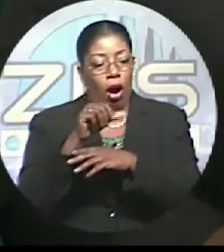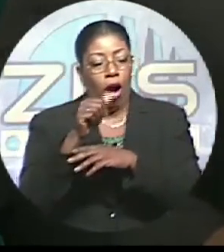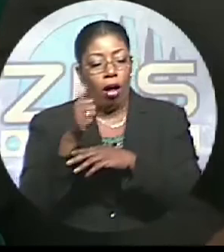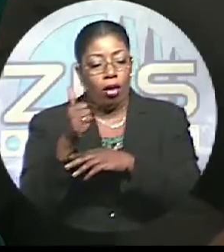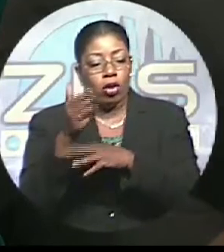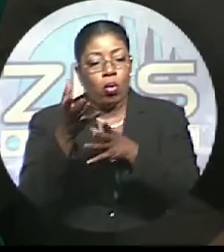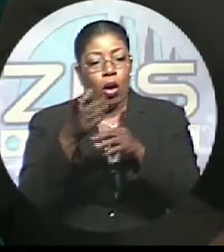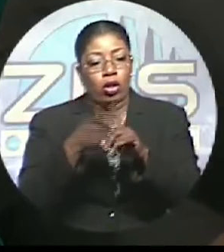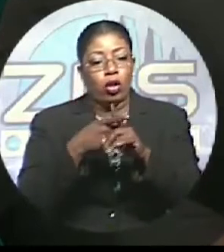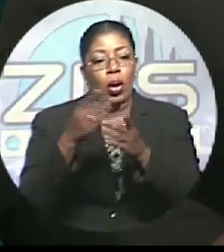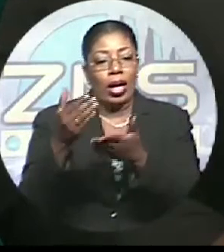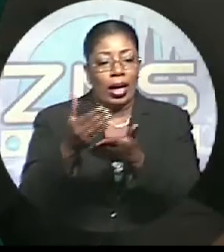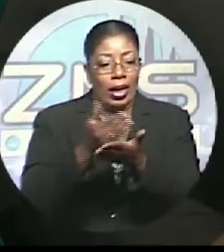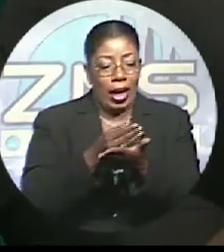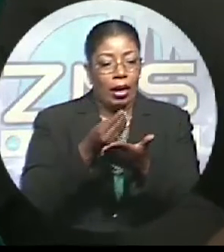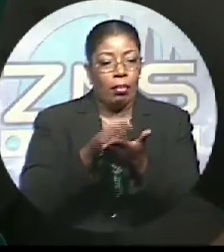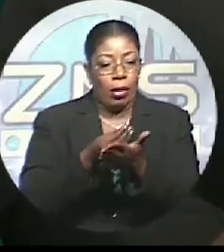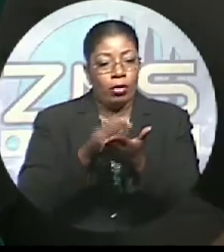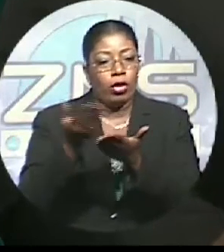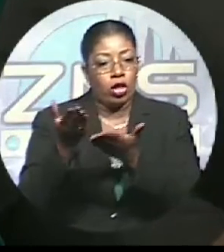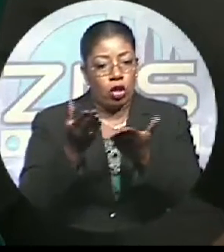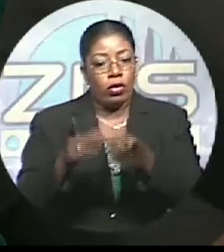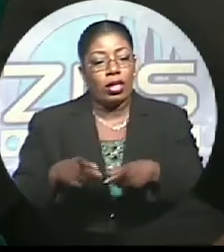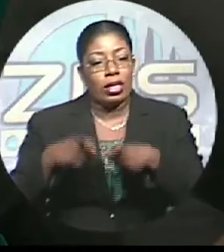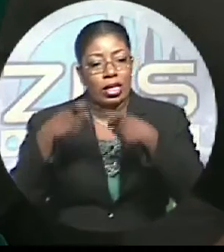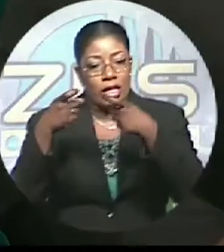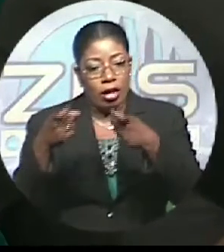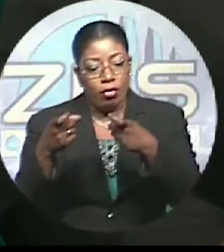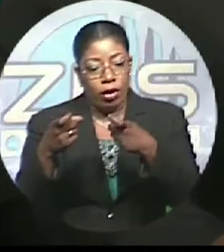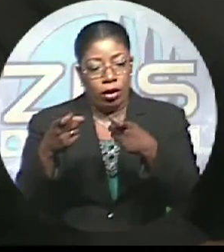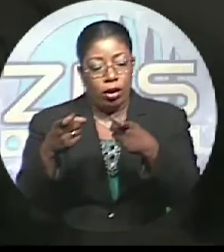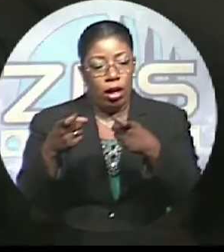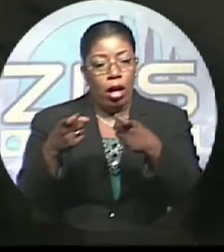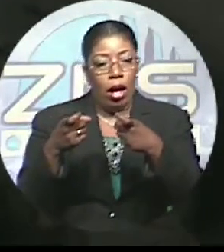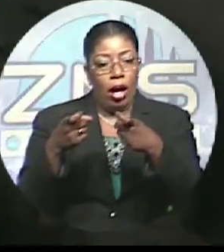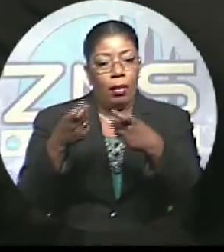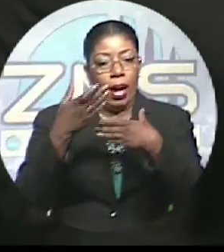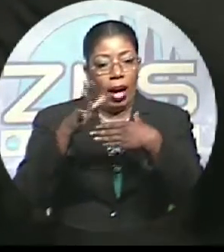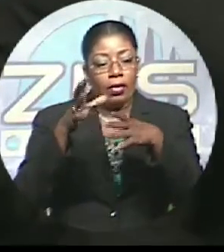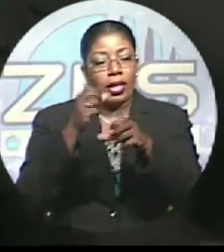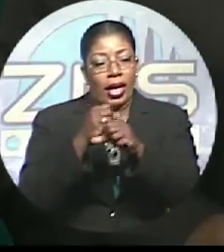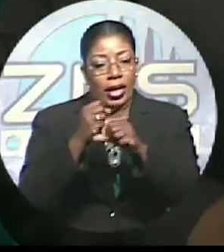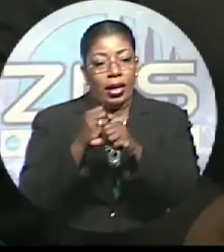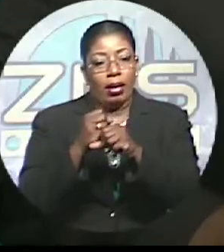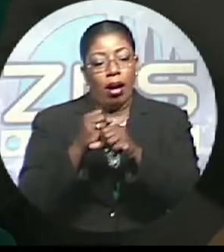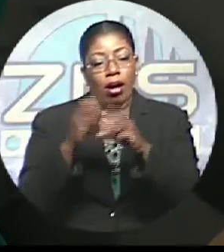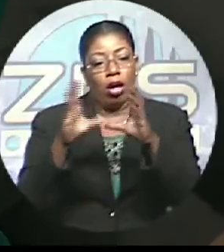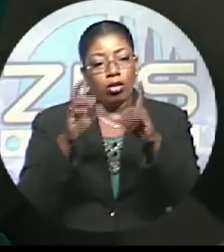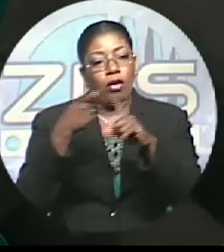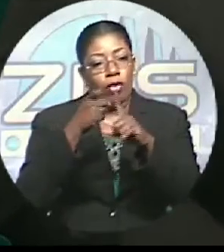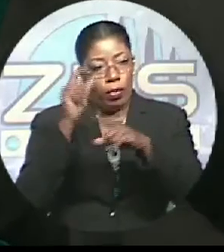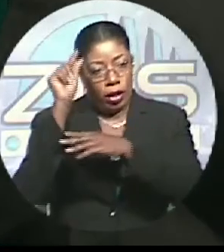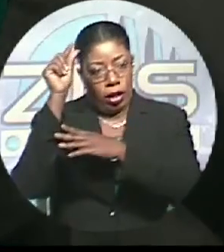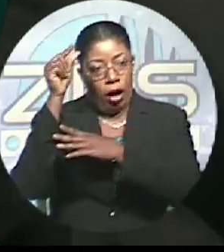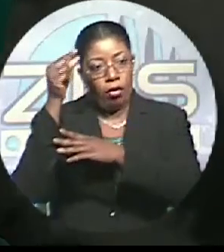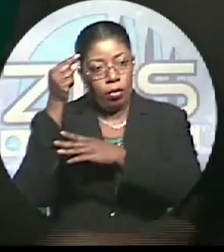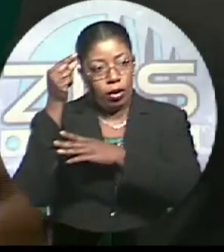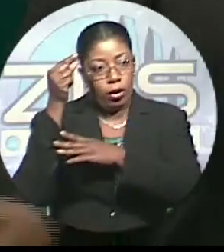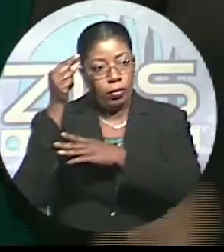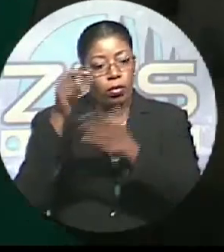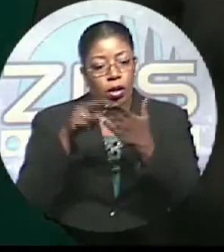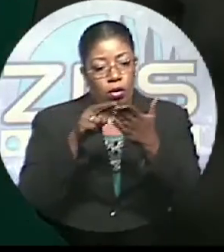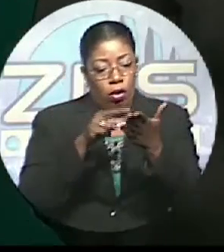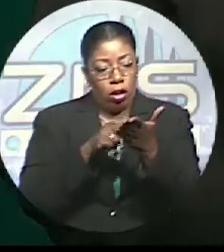to collect monies for services rendered under a government contract. Now, the certificate is also needed if you wish to register ownership